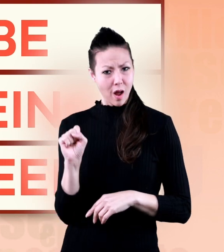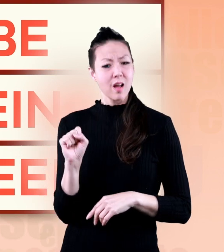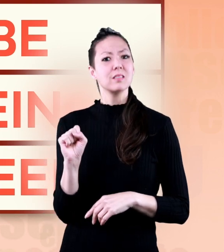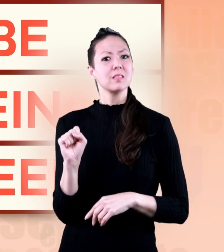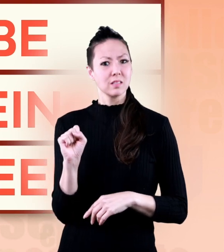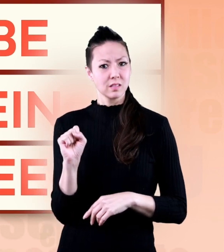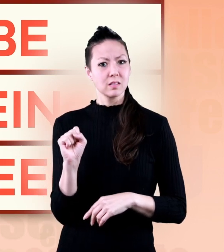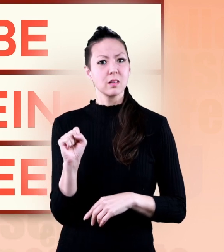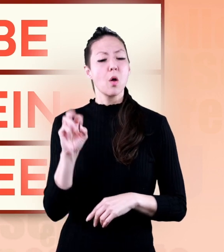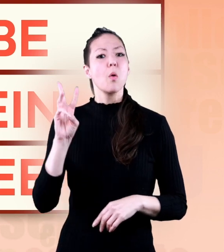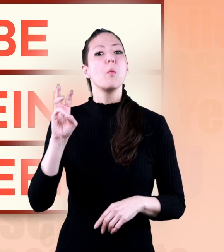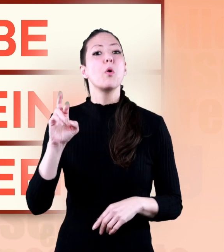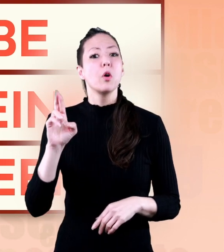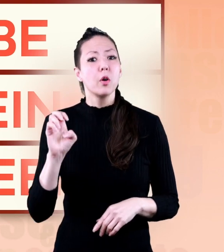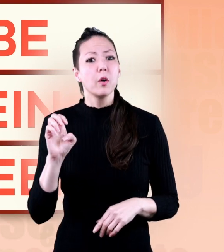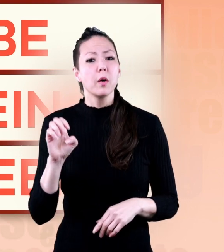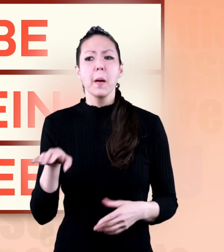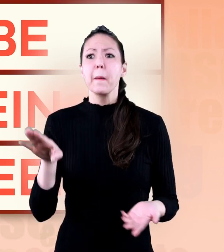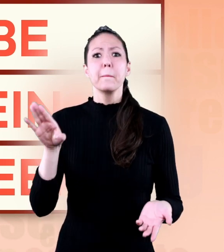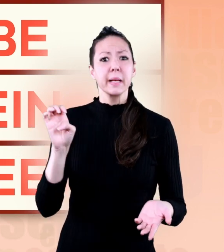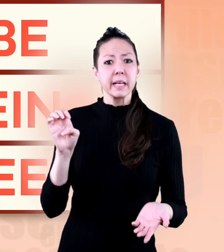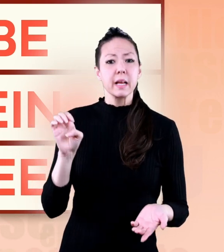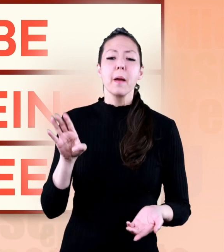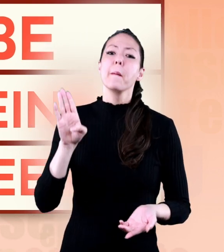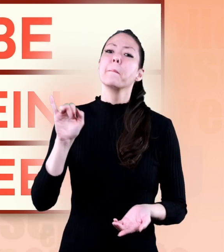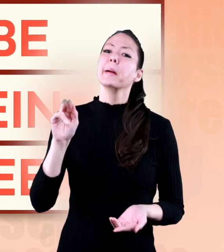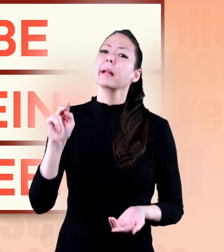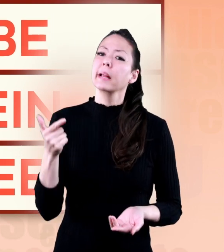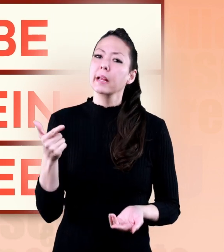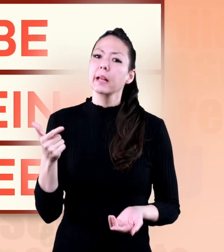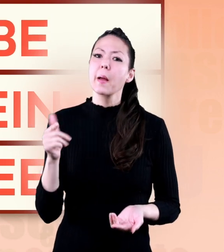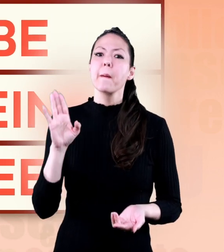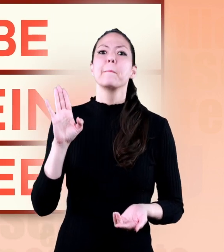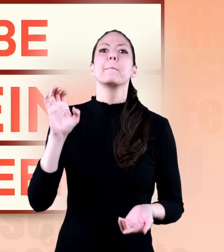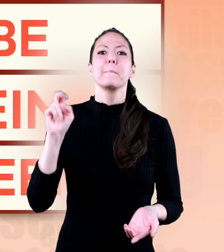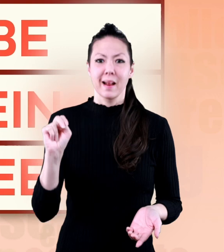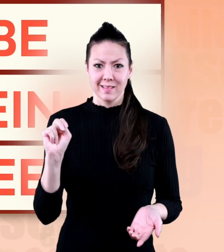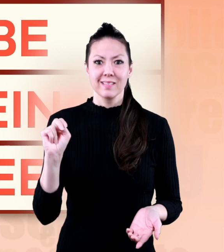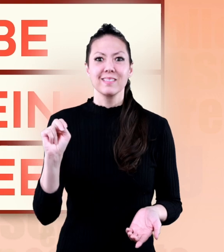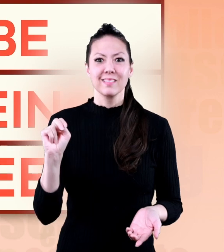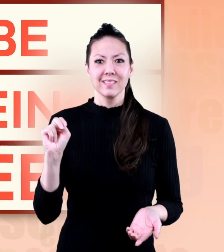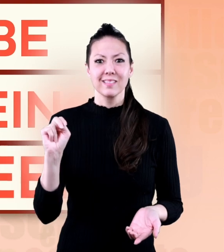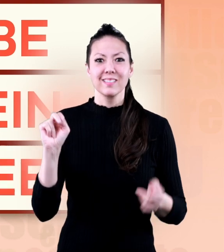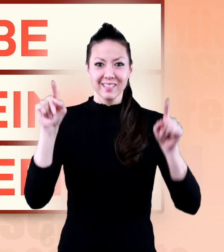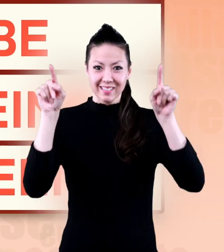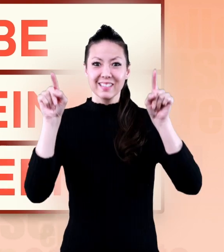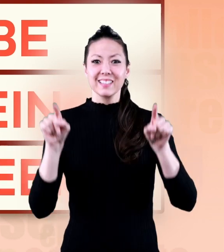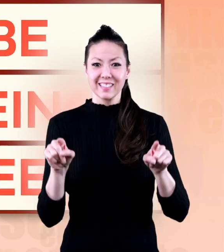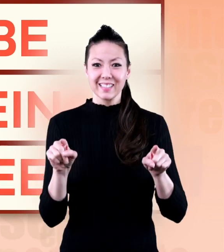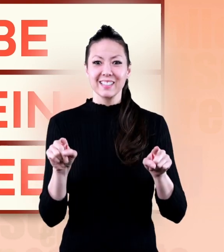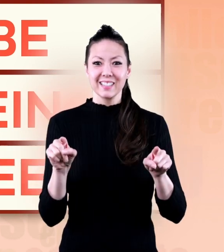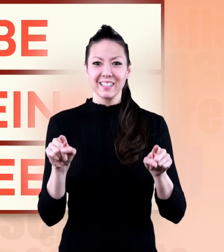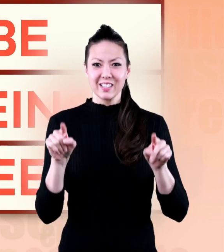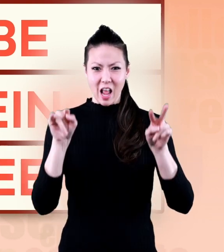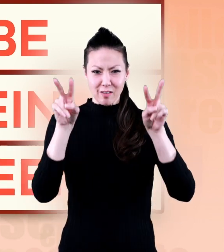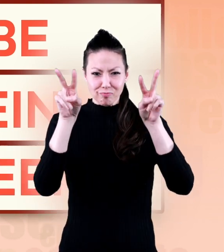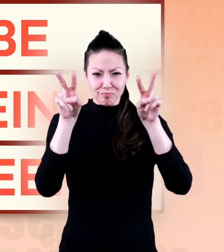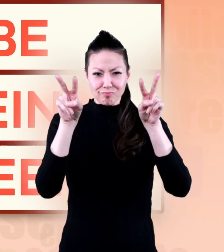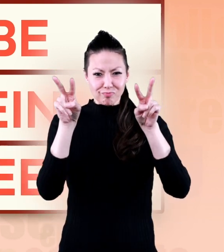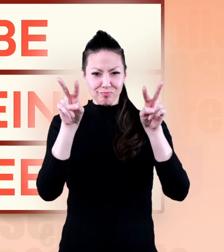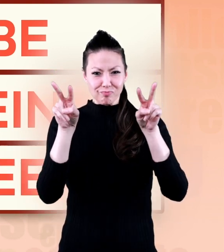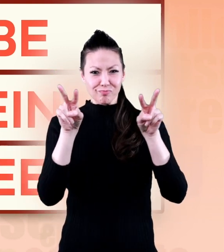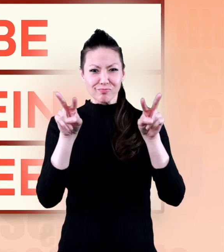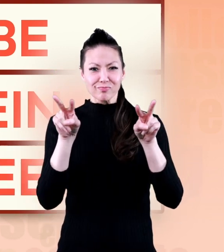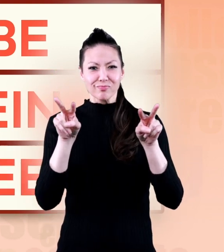are, was, were, be, being, been. Take